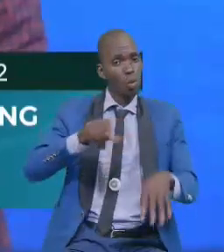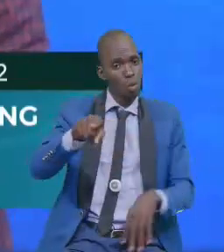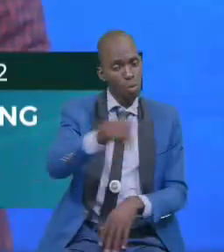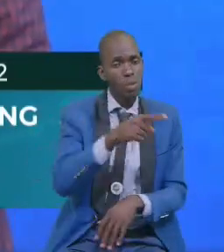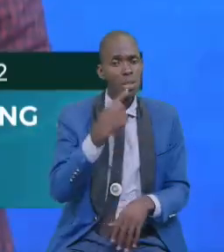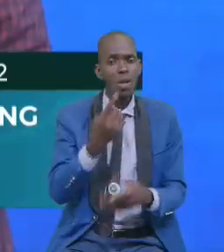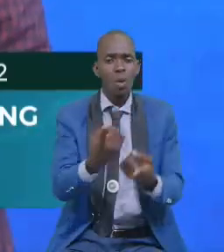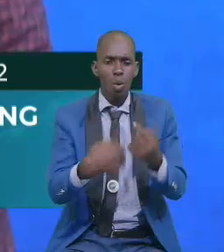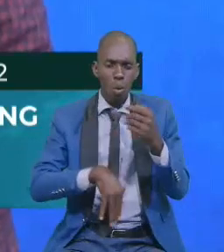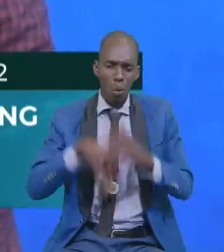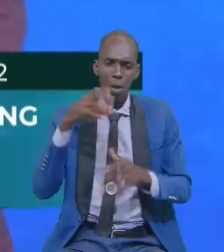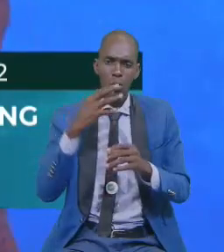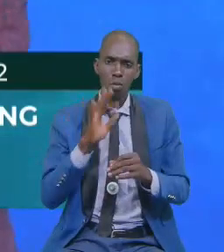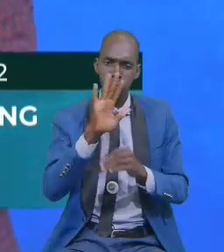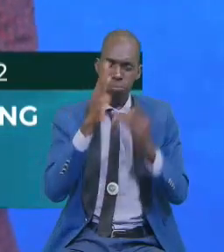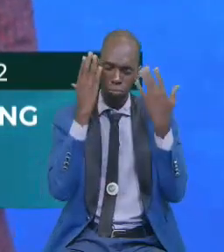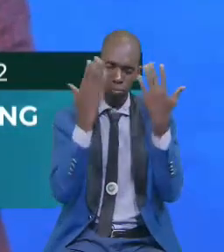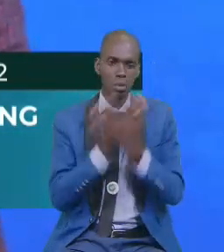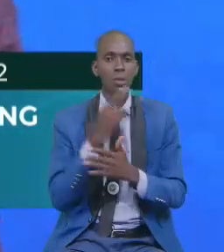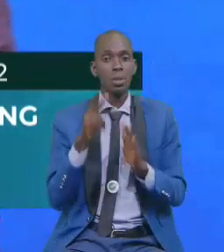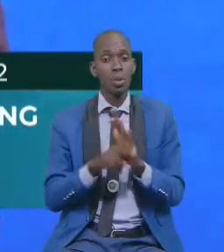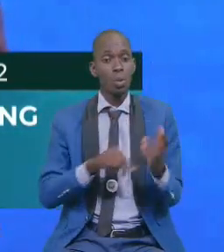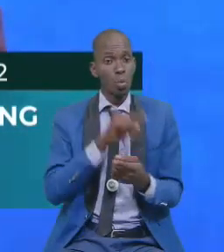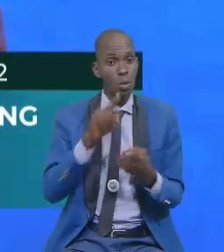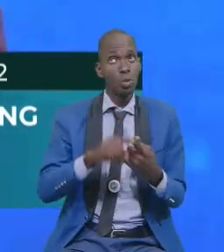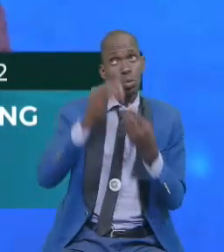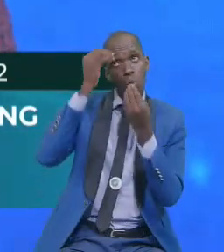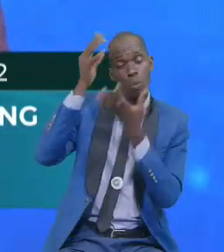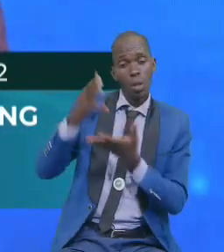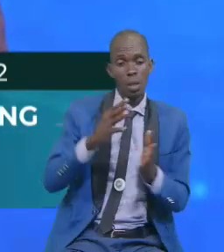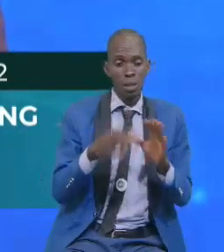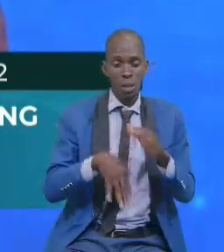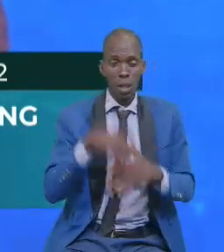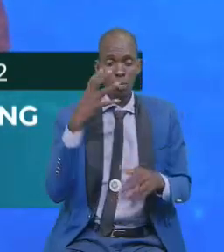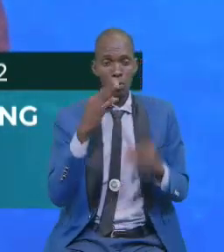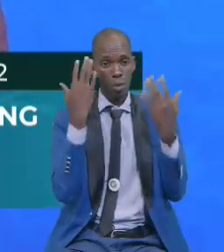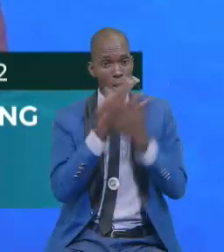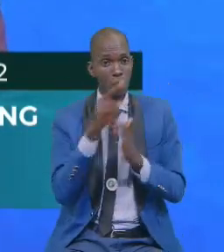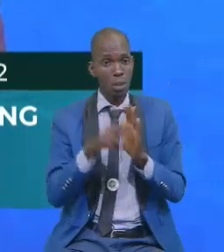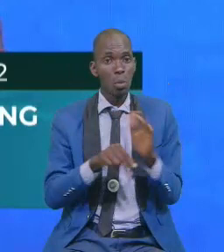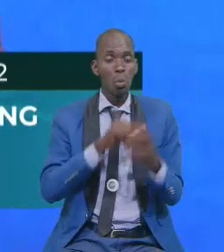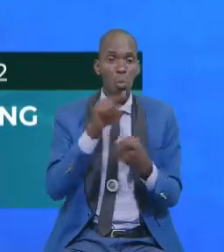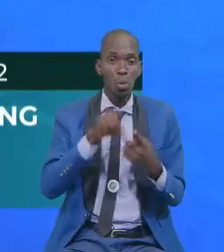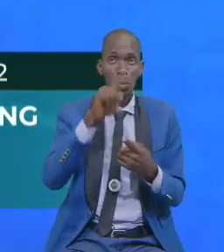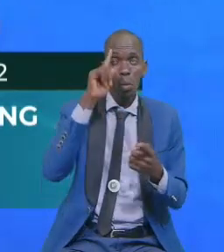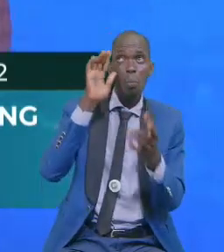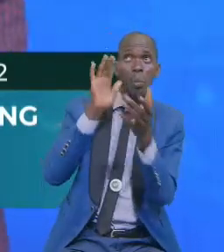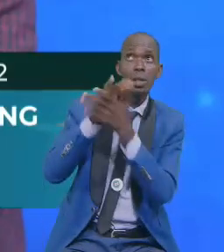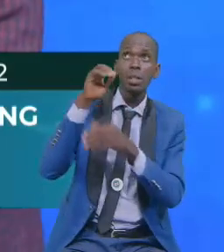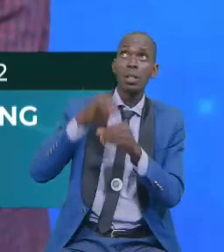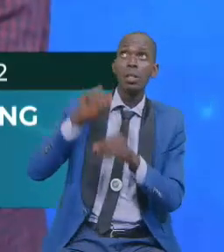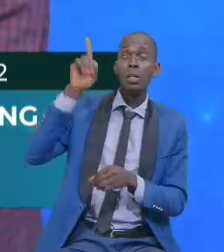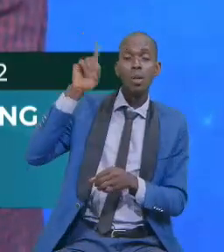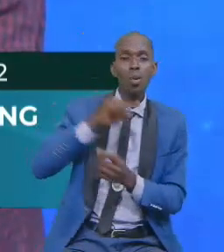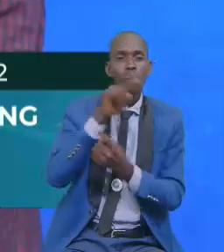darkness. When you come to him, when you believe in him, when you